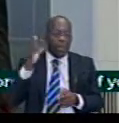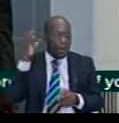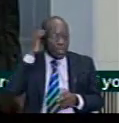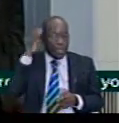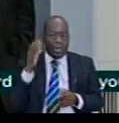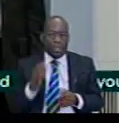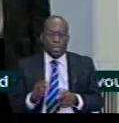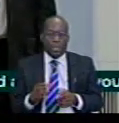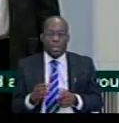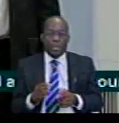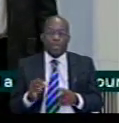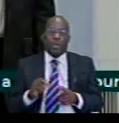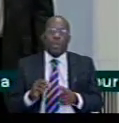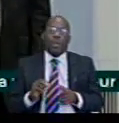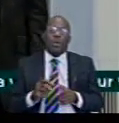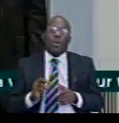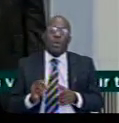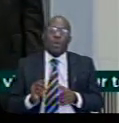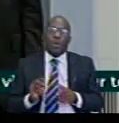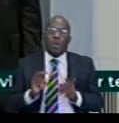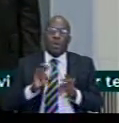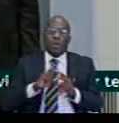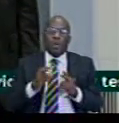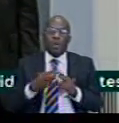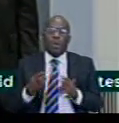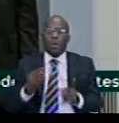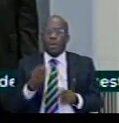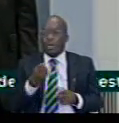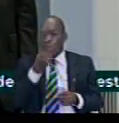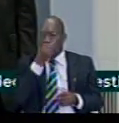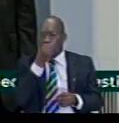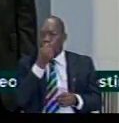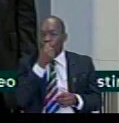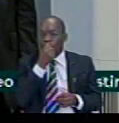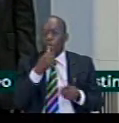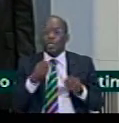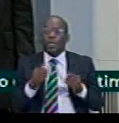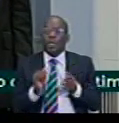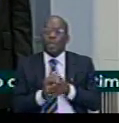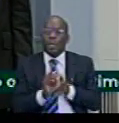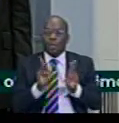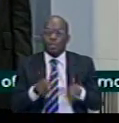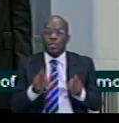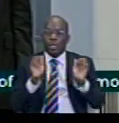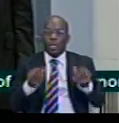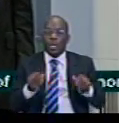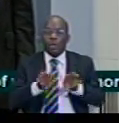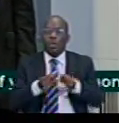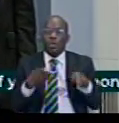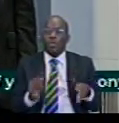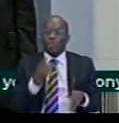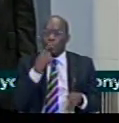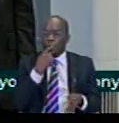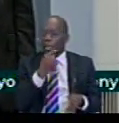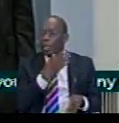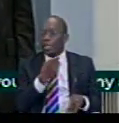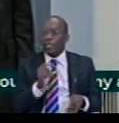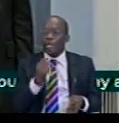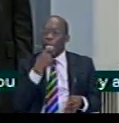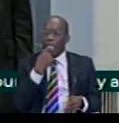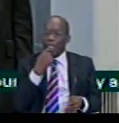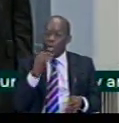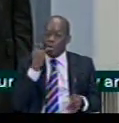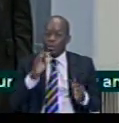Or is a dumb, you can open your mouth now and talk. The tongues have been loosed.